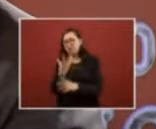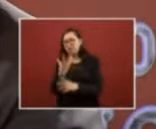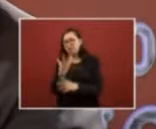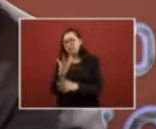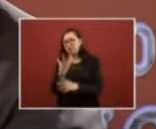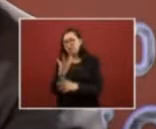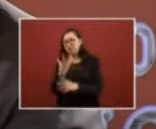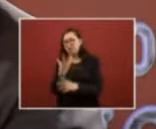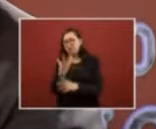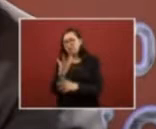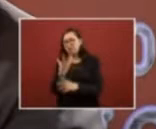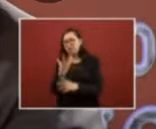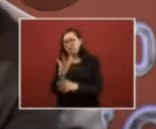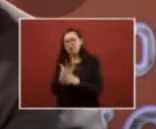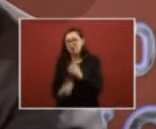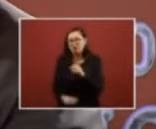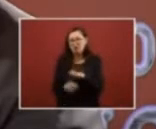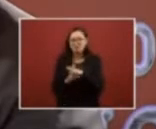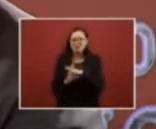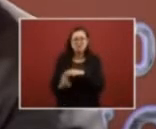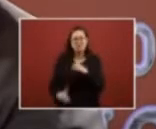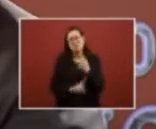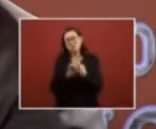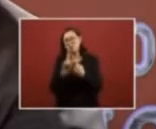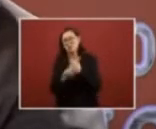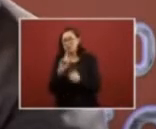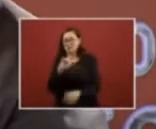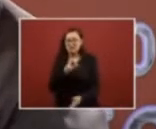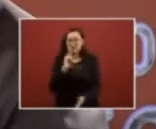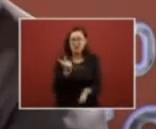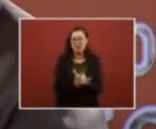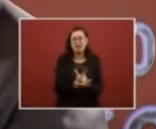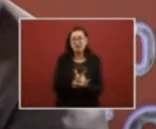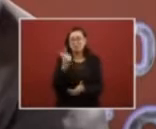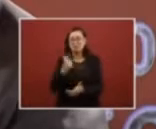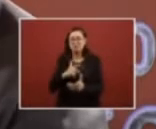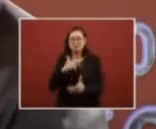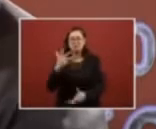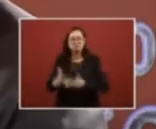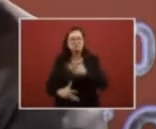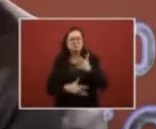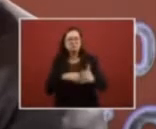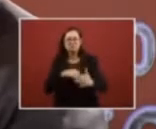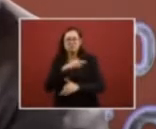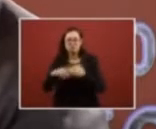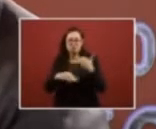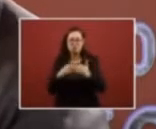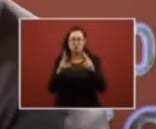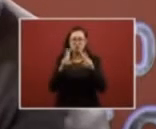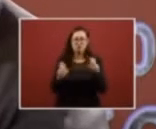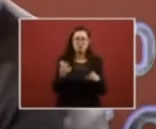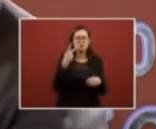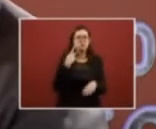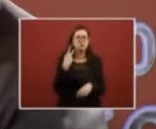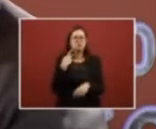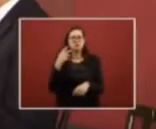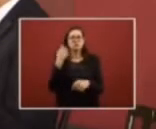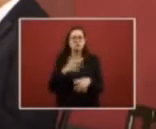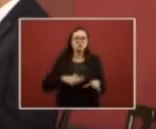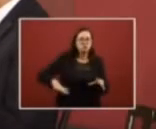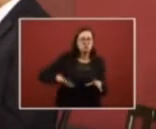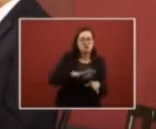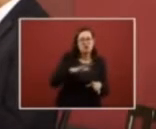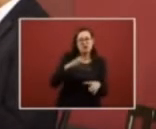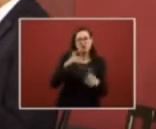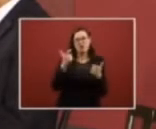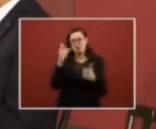are humanitarian, political, políticas, sociales y social, económicas. and economical. Enfatizamos We los emphasize